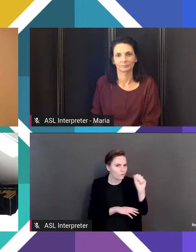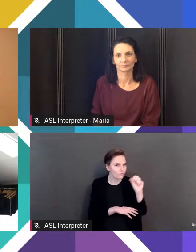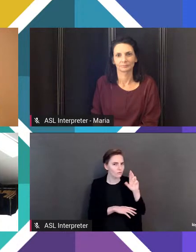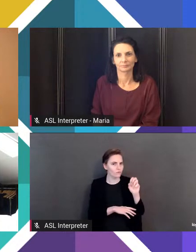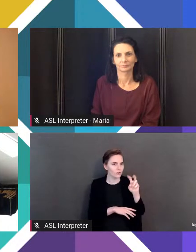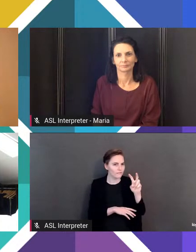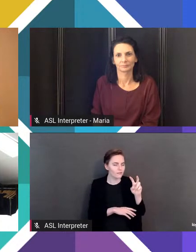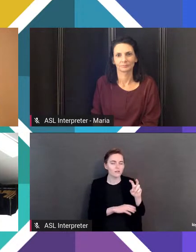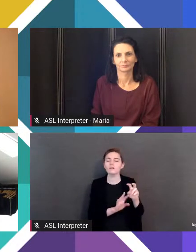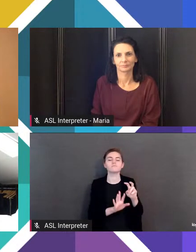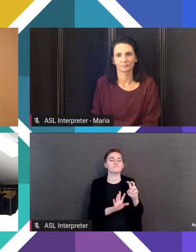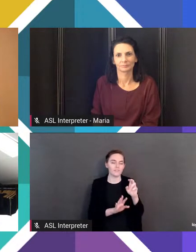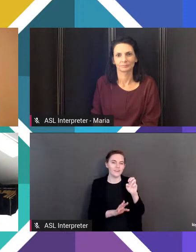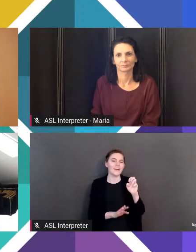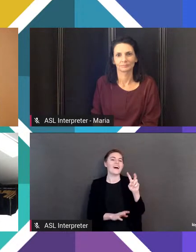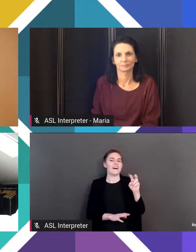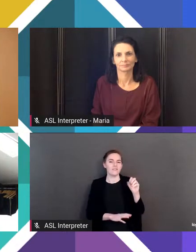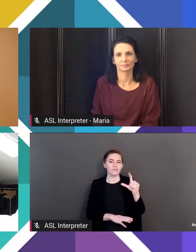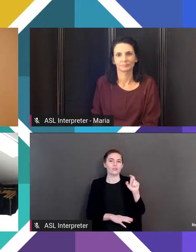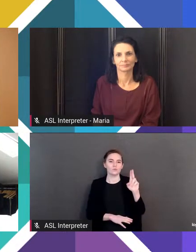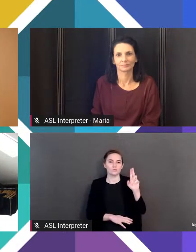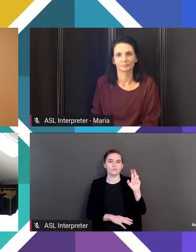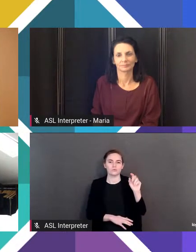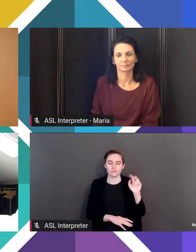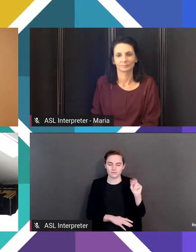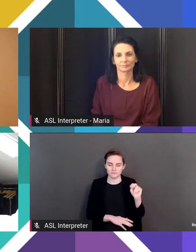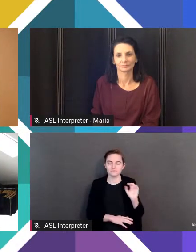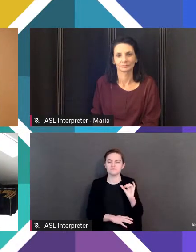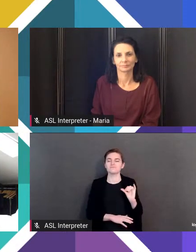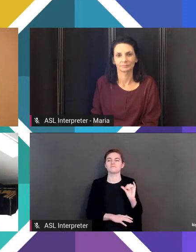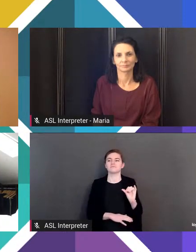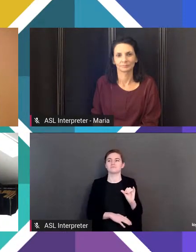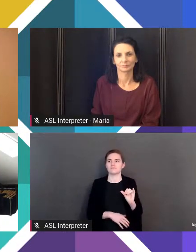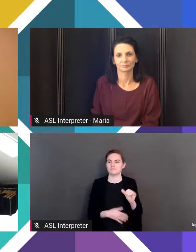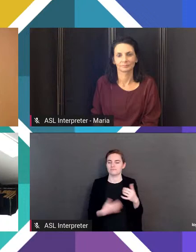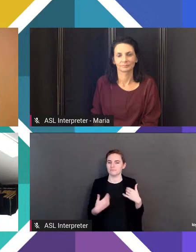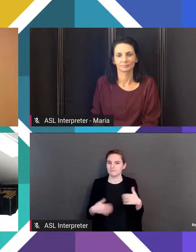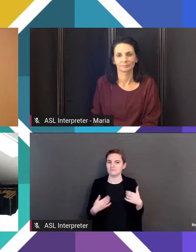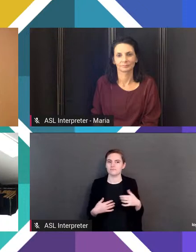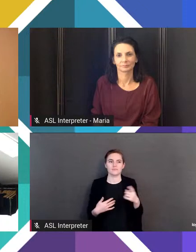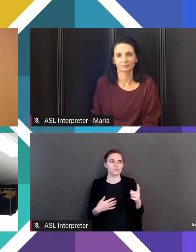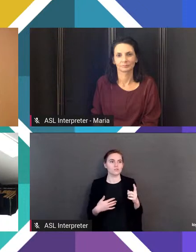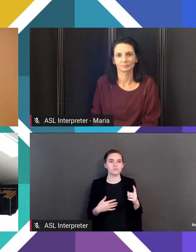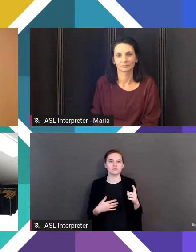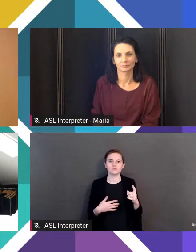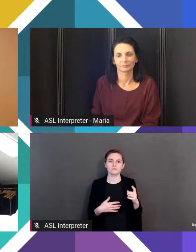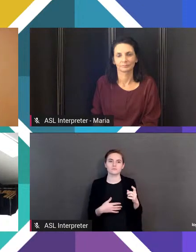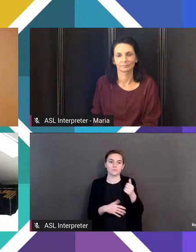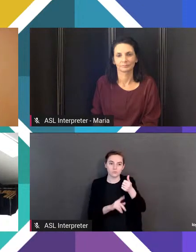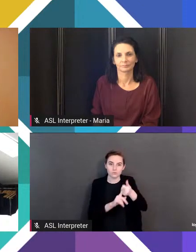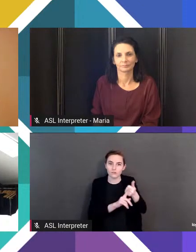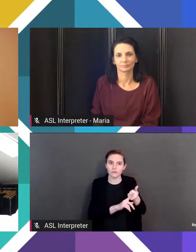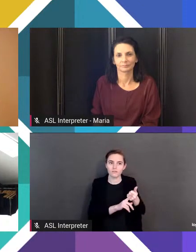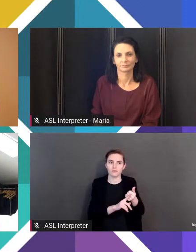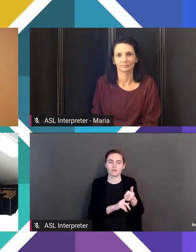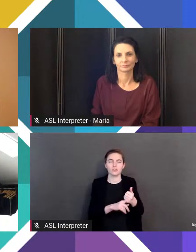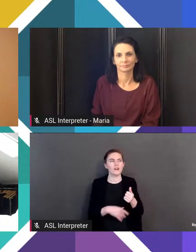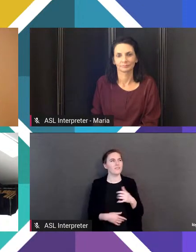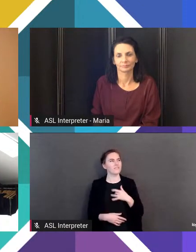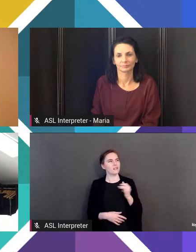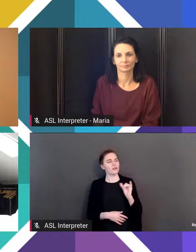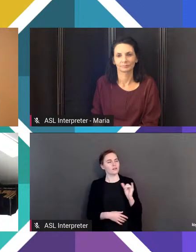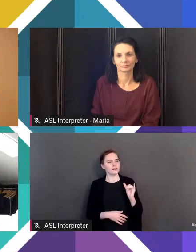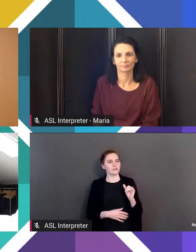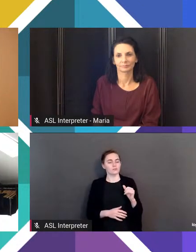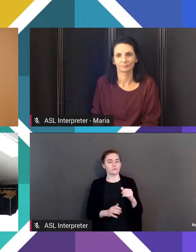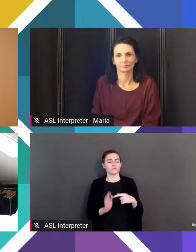Vogue Evolution, yeah. Vogue Evolution, you know, like you're just going out of your, like, I think representation is